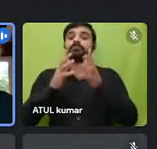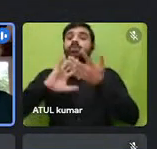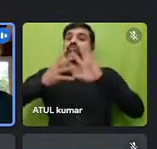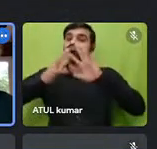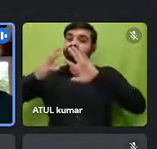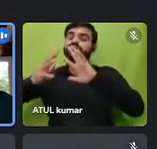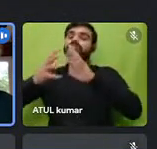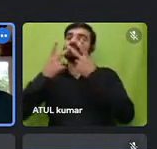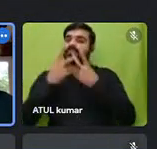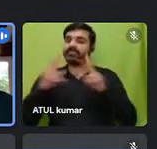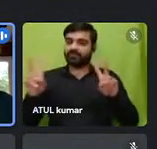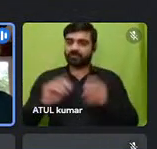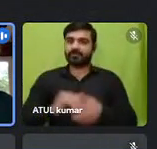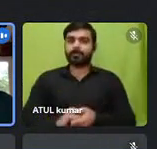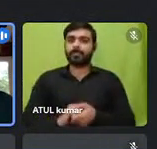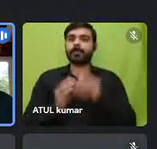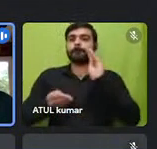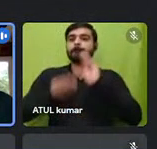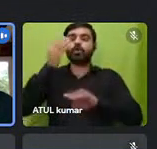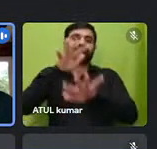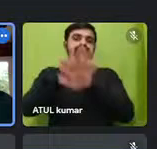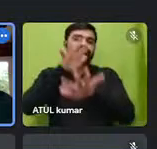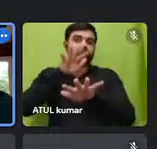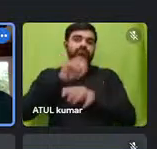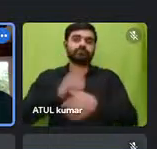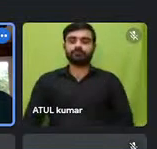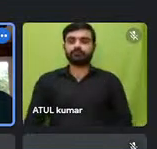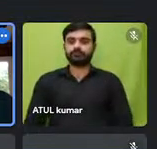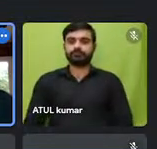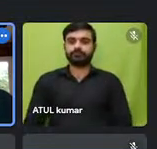functionally different and more abstracted.